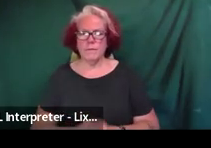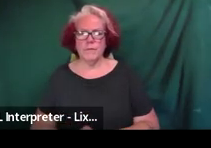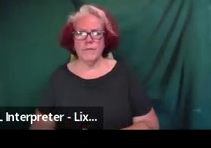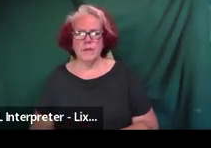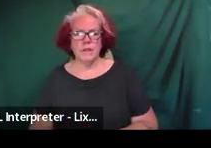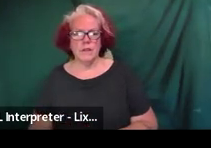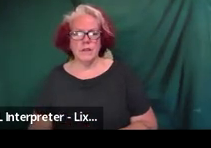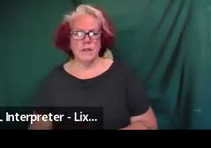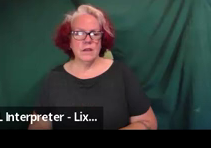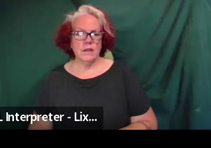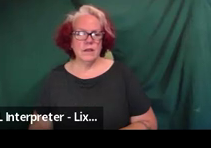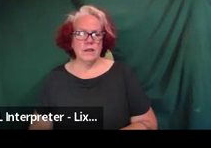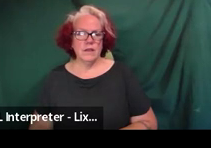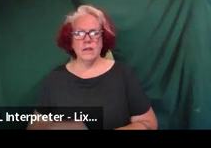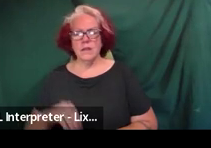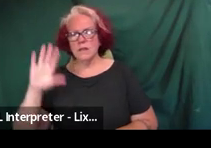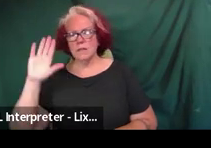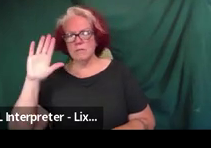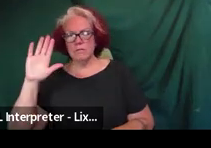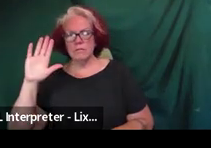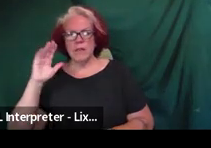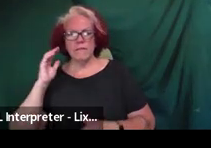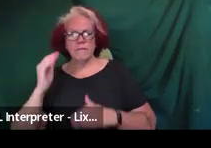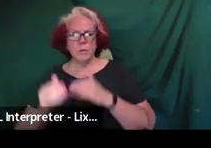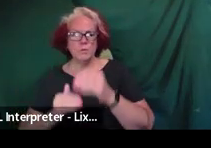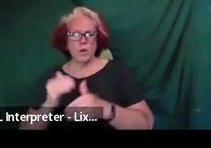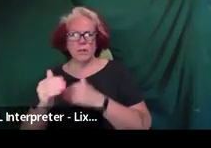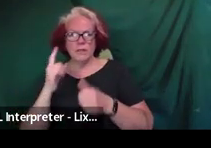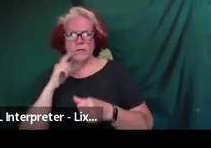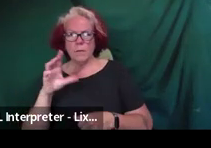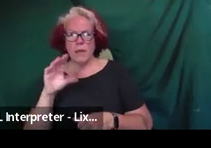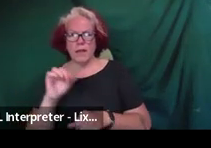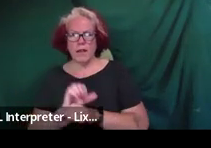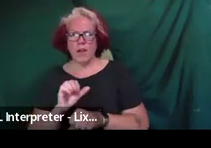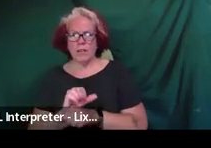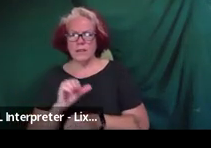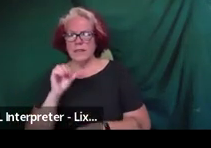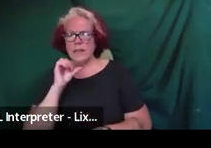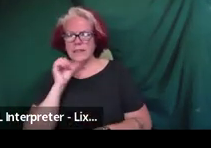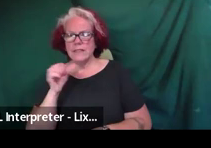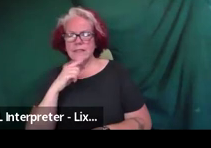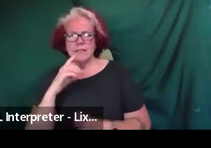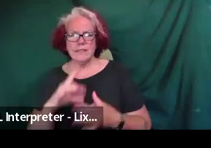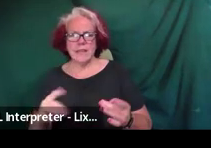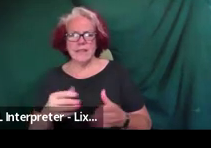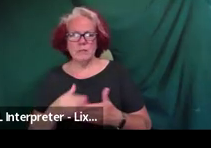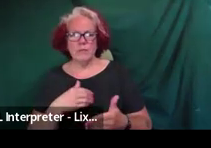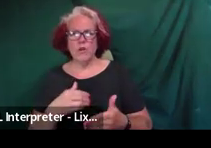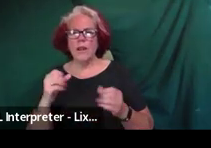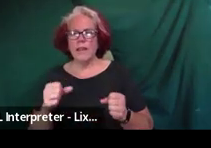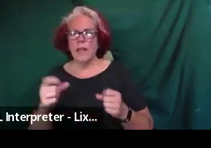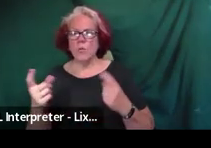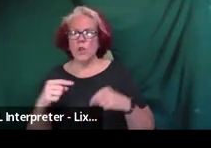As we move. Dr. Huntoon, just for process, for my colleagues, I'm sorry, I did not state this before. Let's go